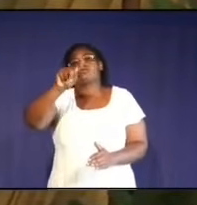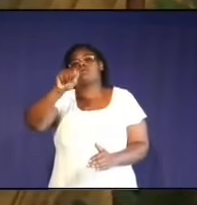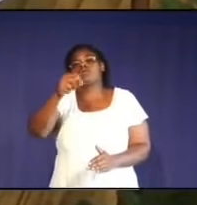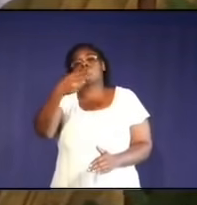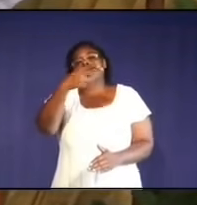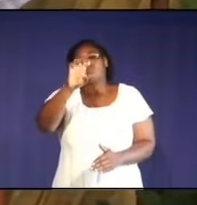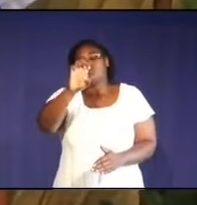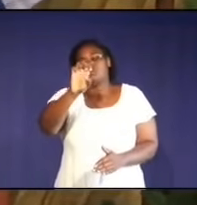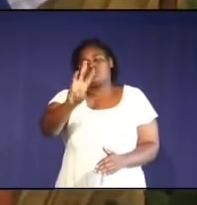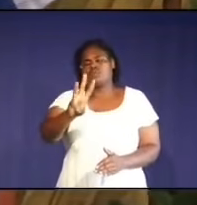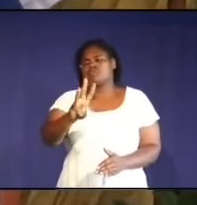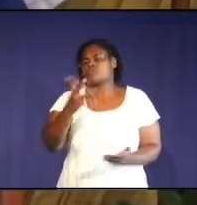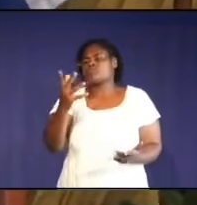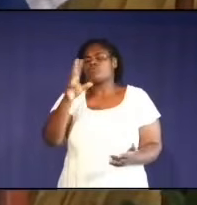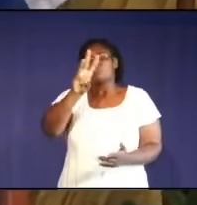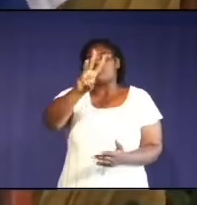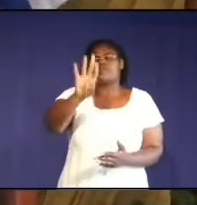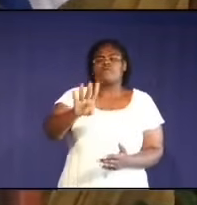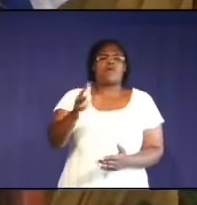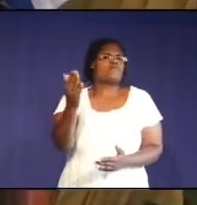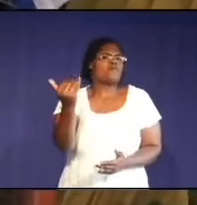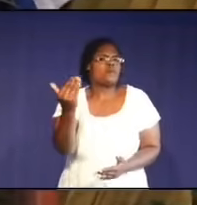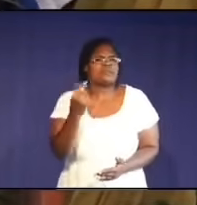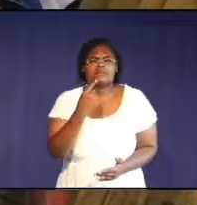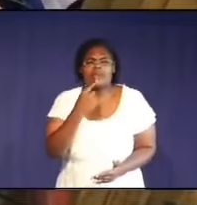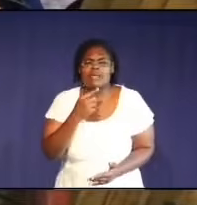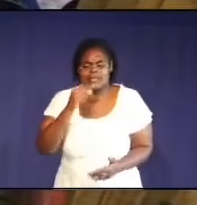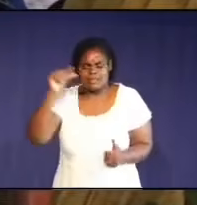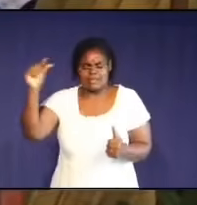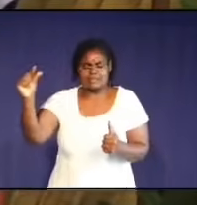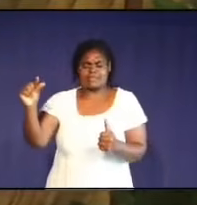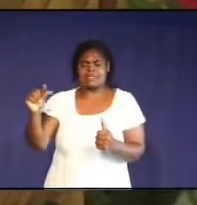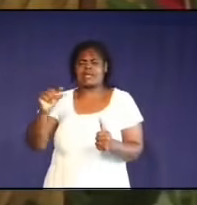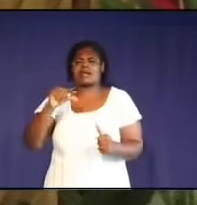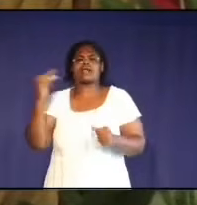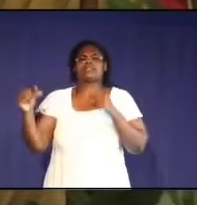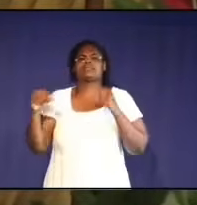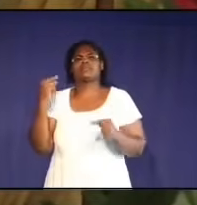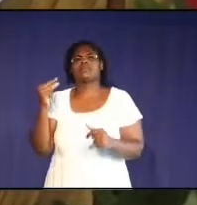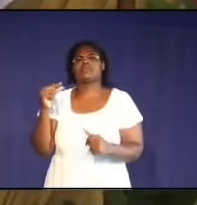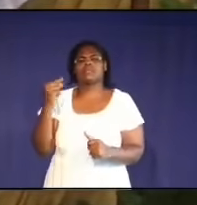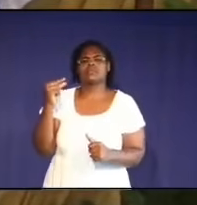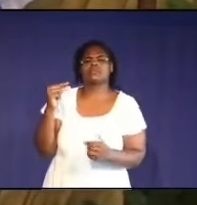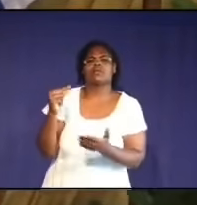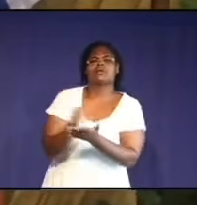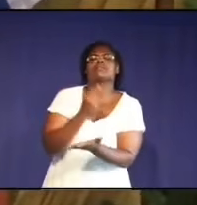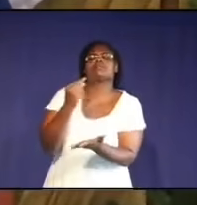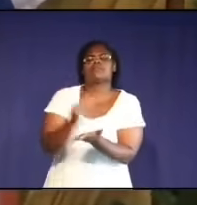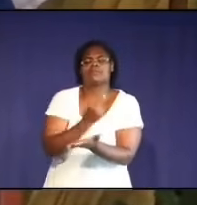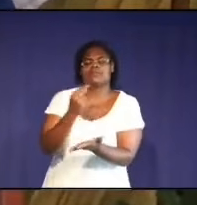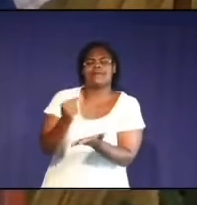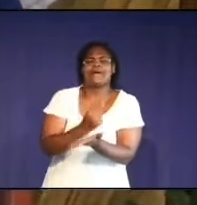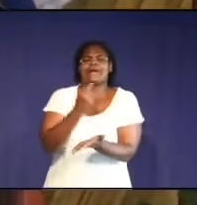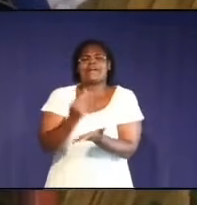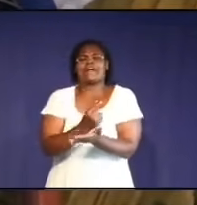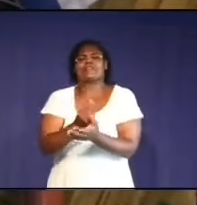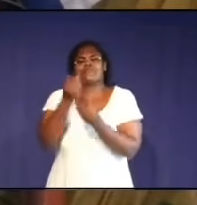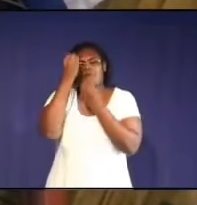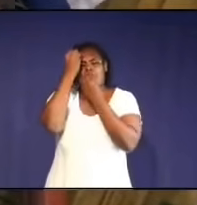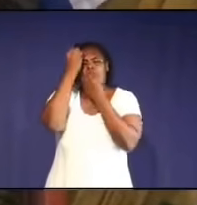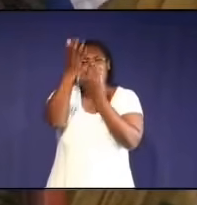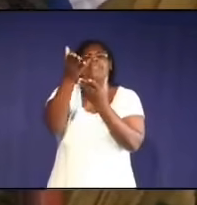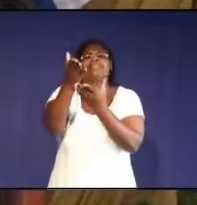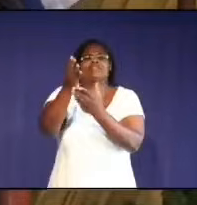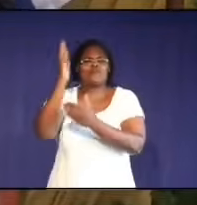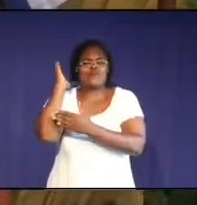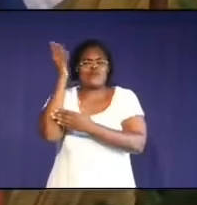Matthew 24:14, this gospel, the gospel of the grace of God, the gospel of obedience to